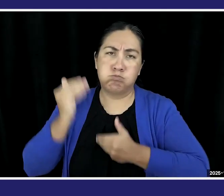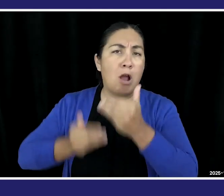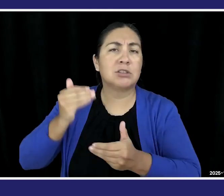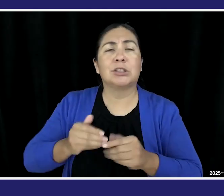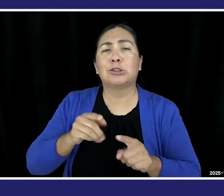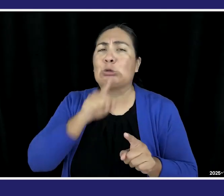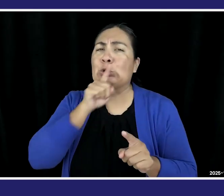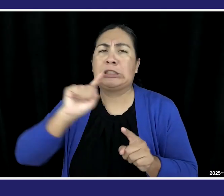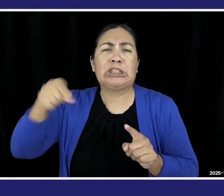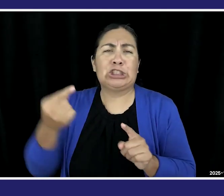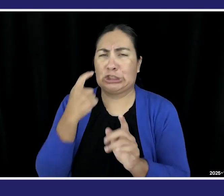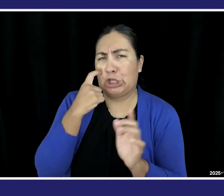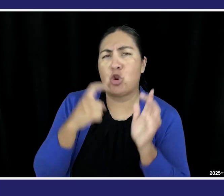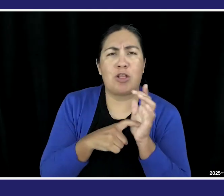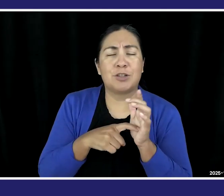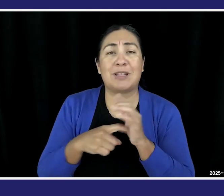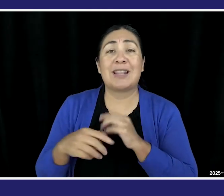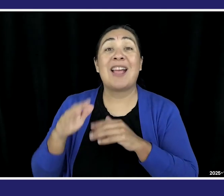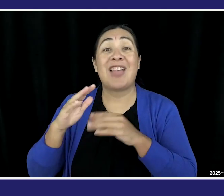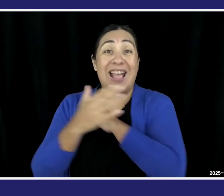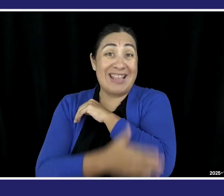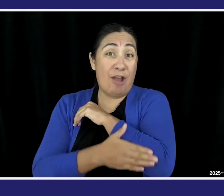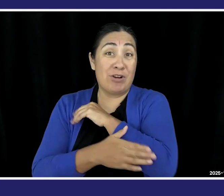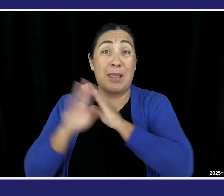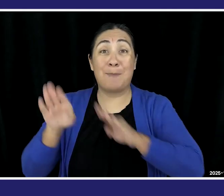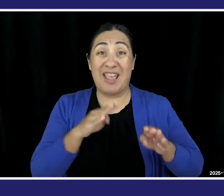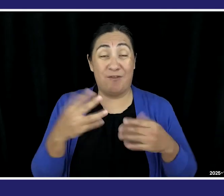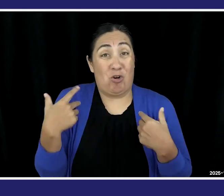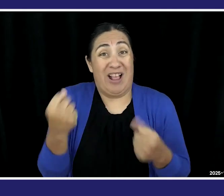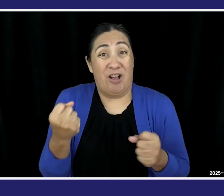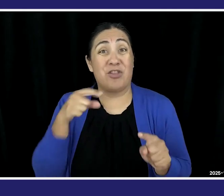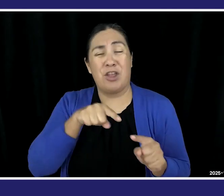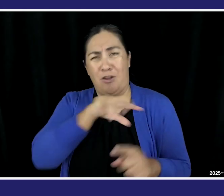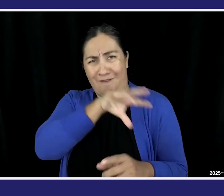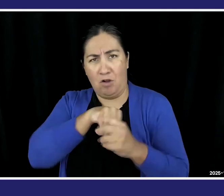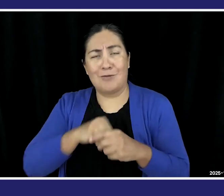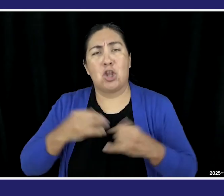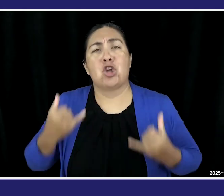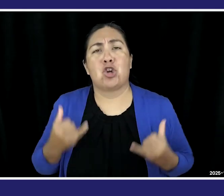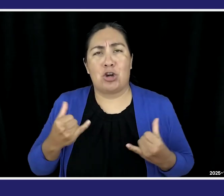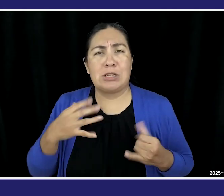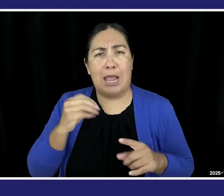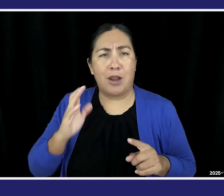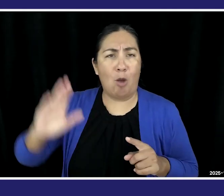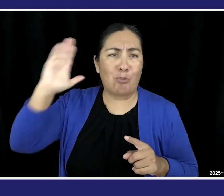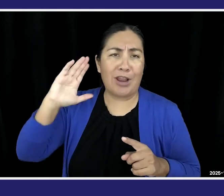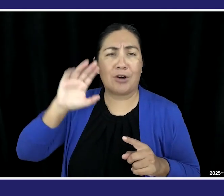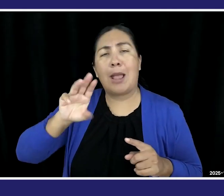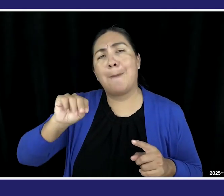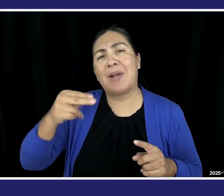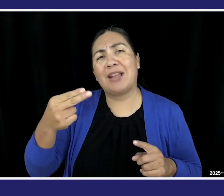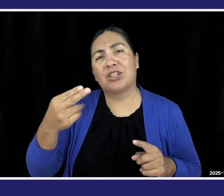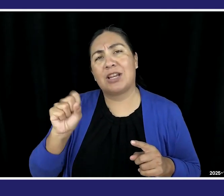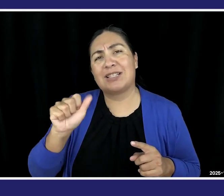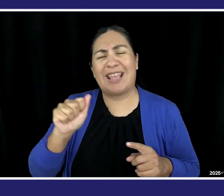an acknowledgement that county behavioral health is part of the current and prior MHSA really led the